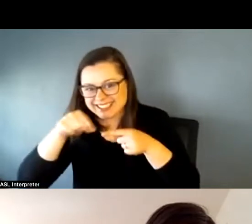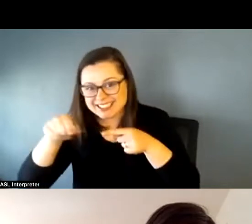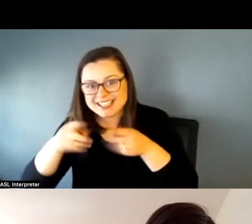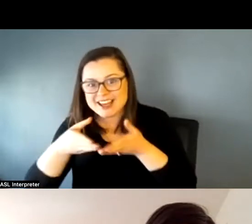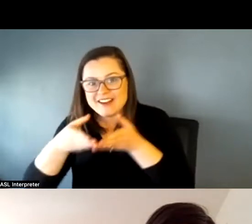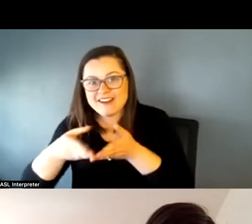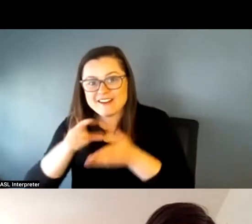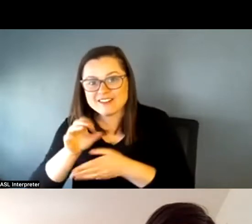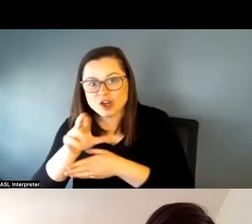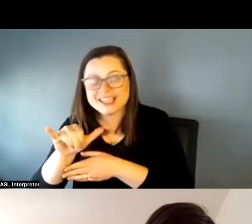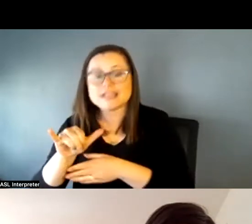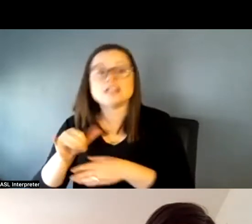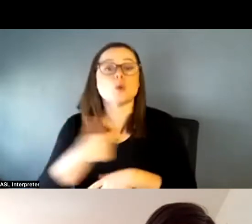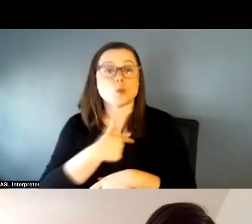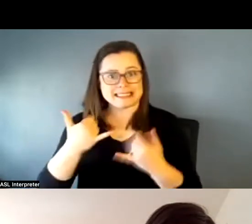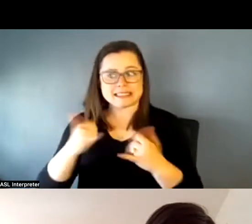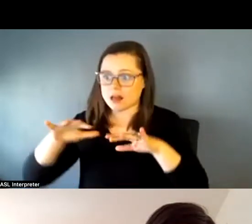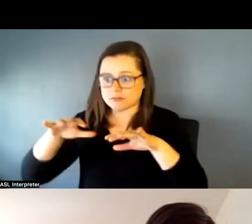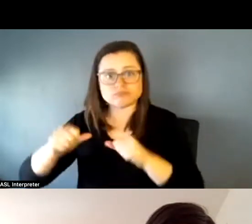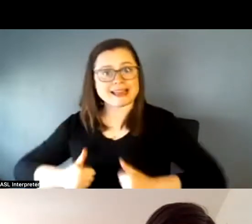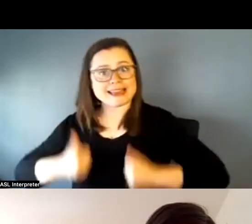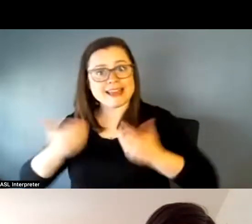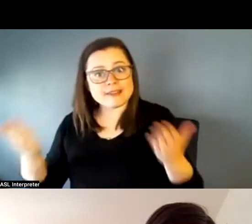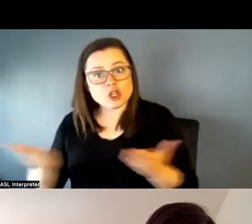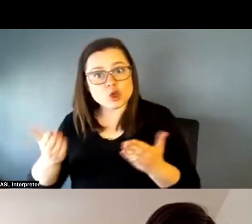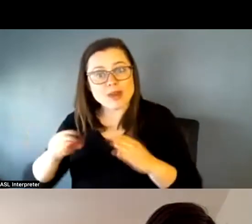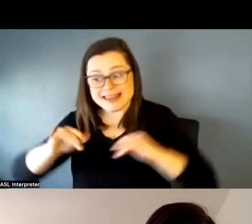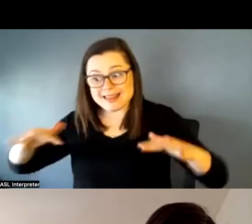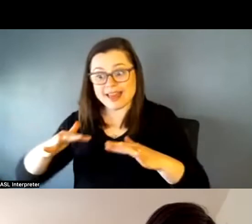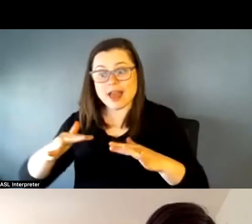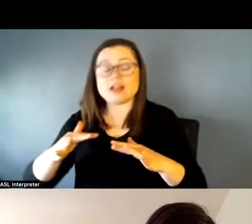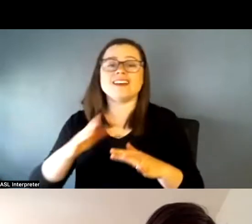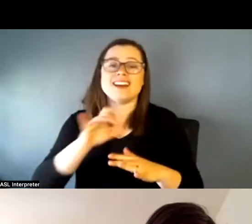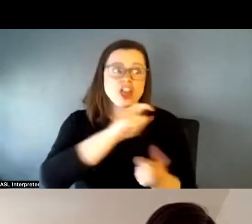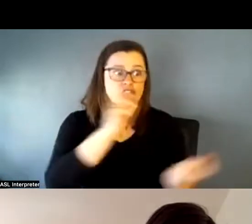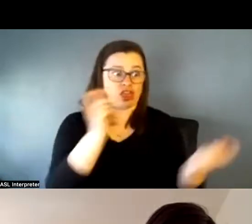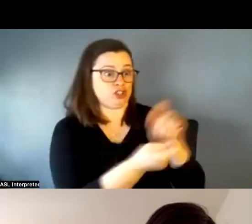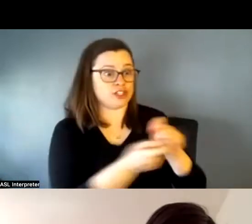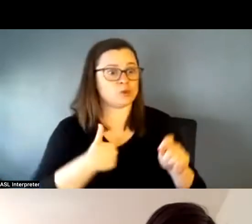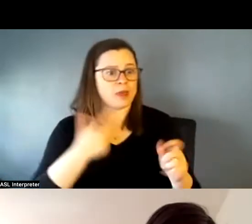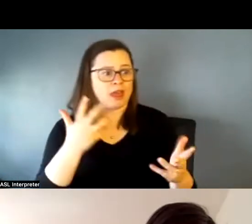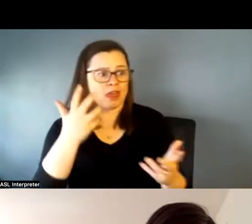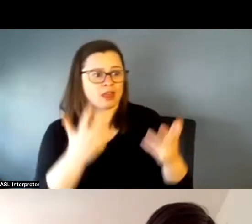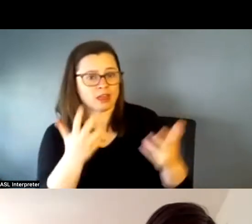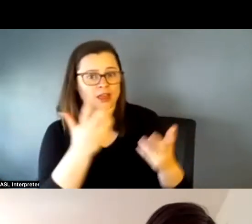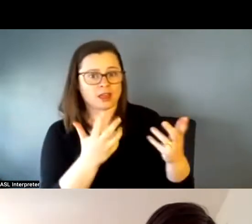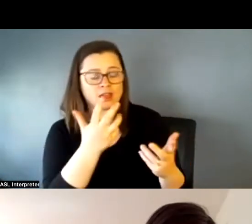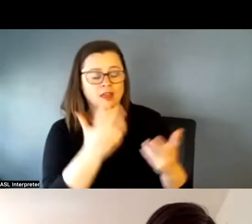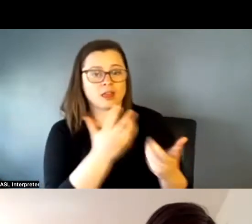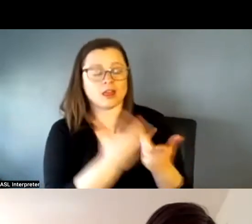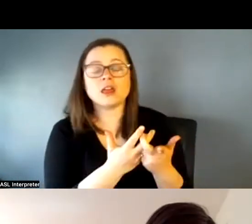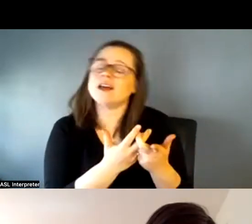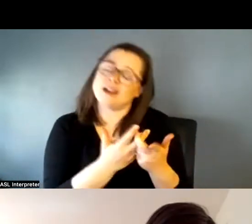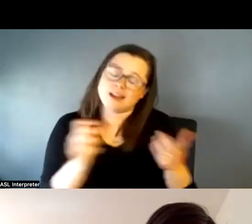still occupy this land. We've adjusted to the changes, but one would have to remember that we lived